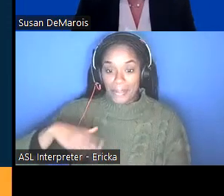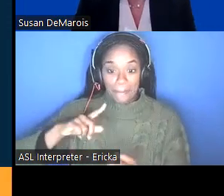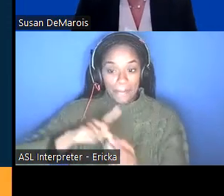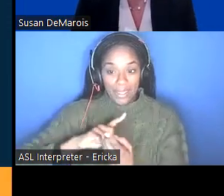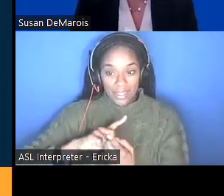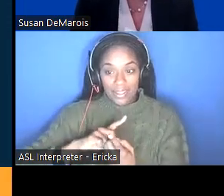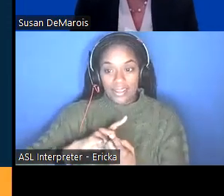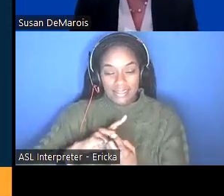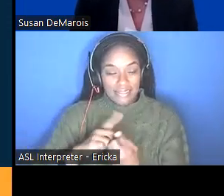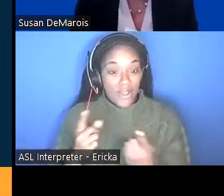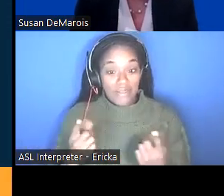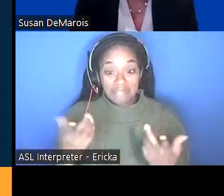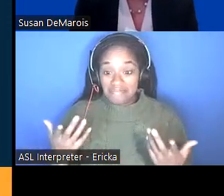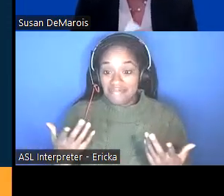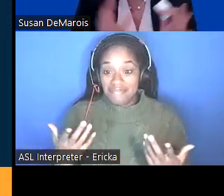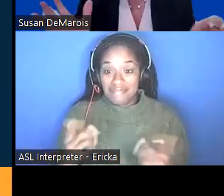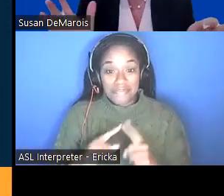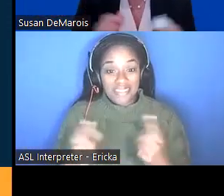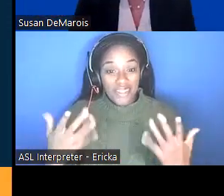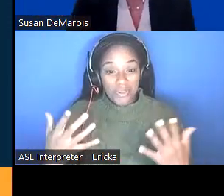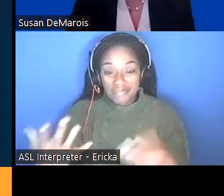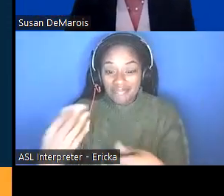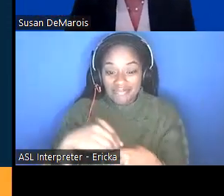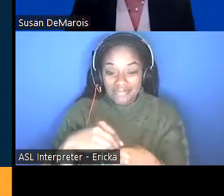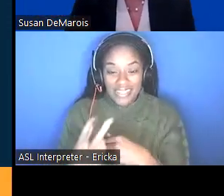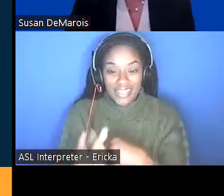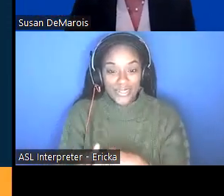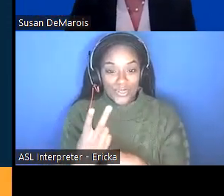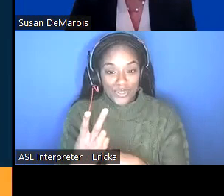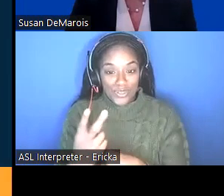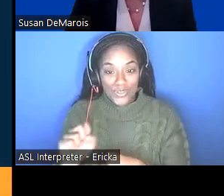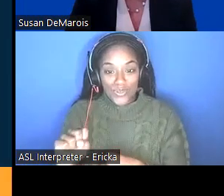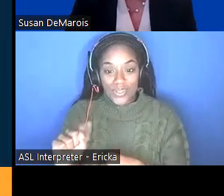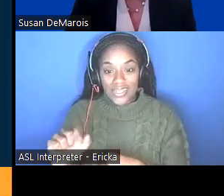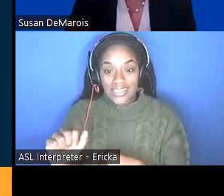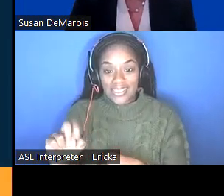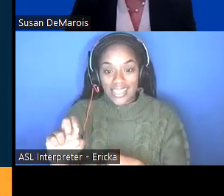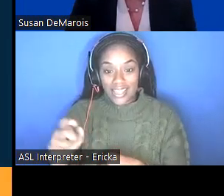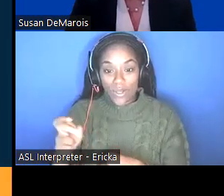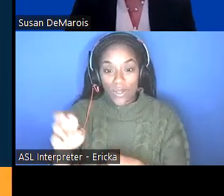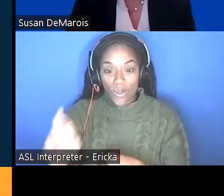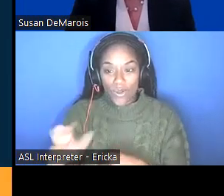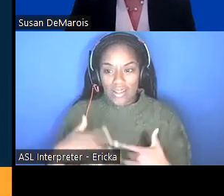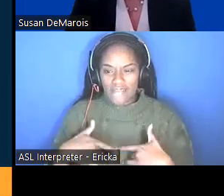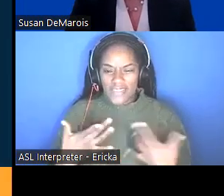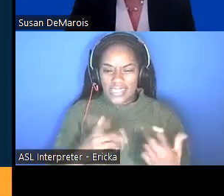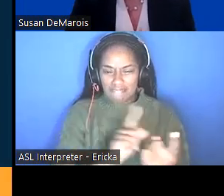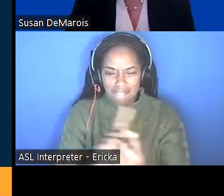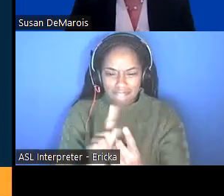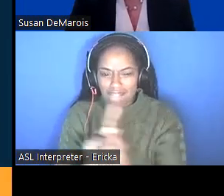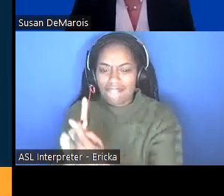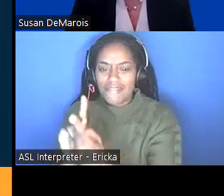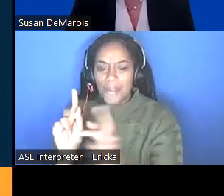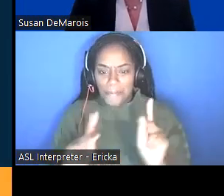and already she's participated in 2 stakeholder events and has been meeting, I know, with individuals and